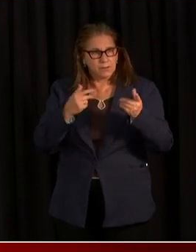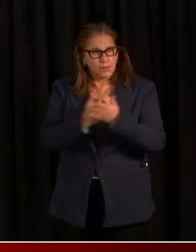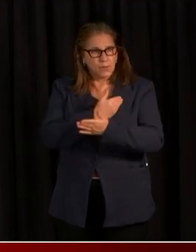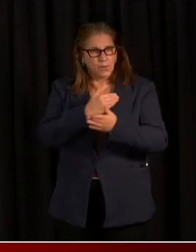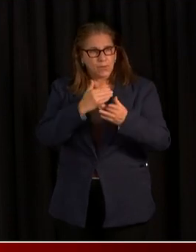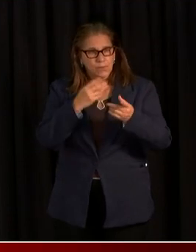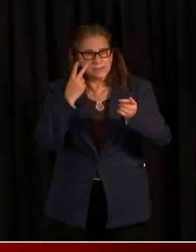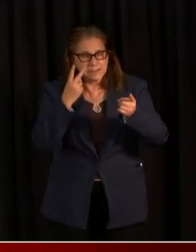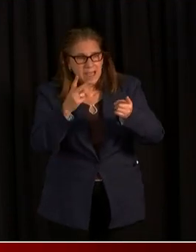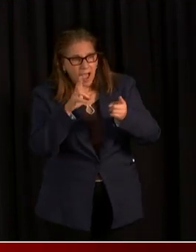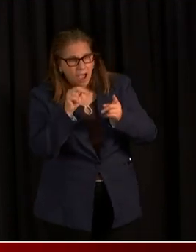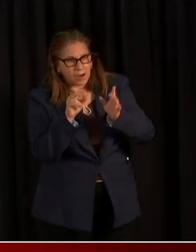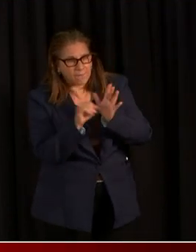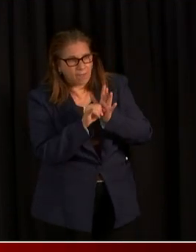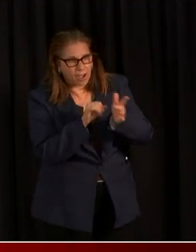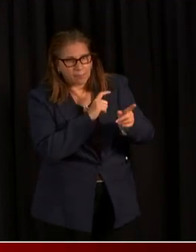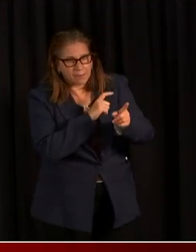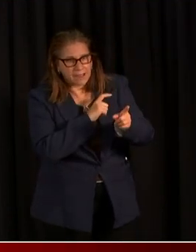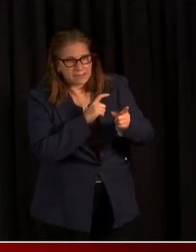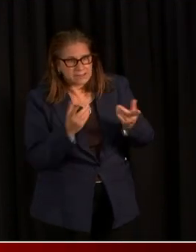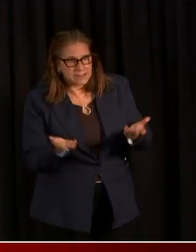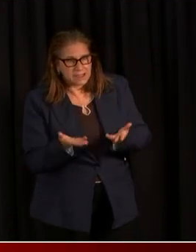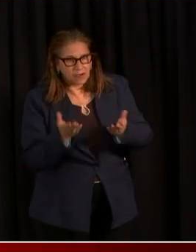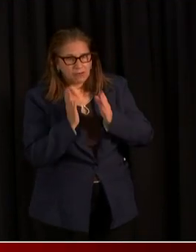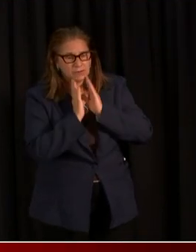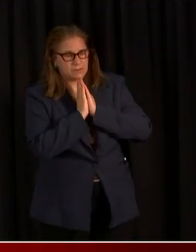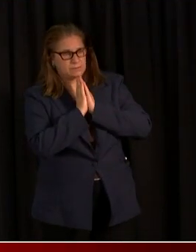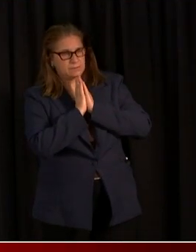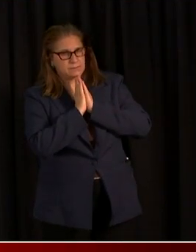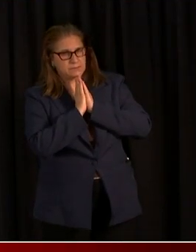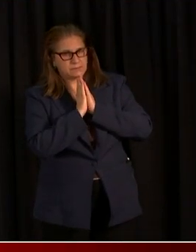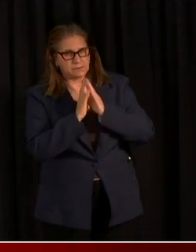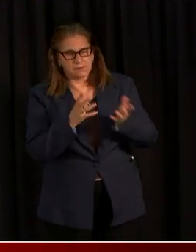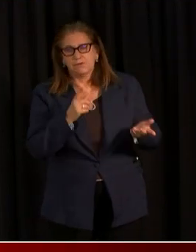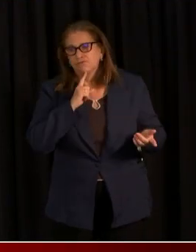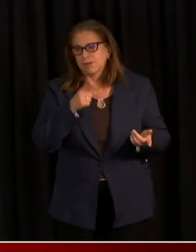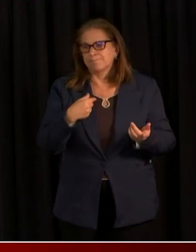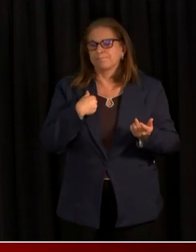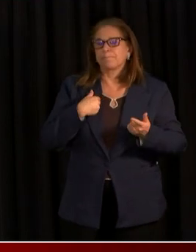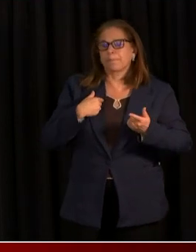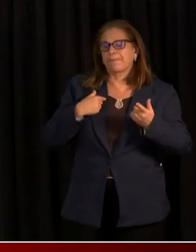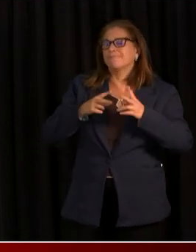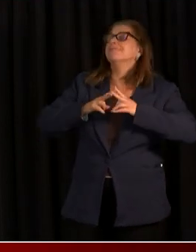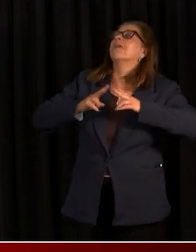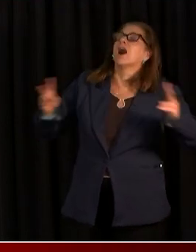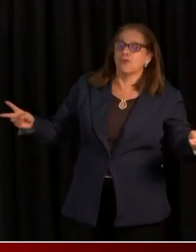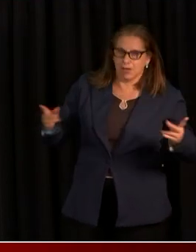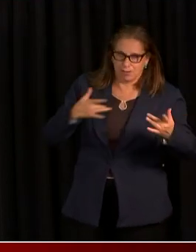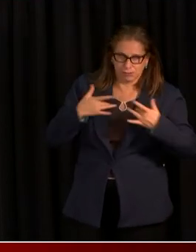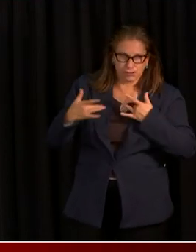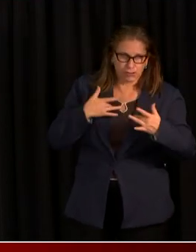all that combination makes me very concerned about public safety.